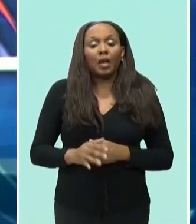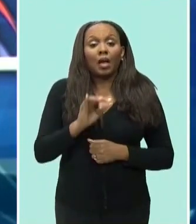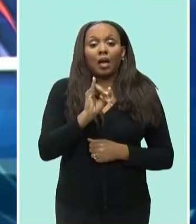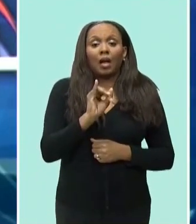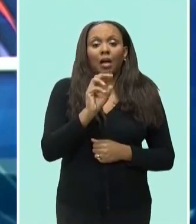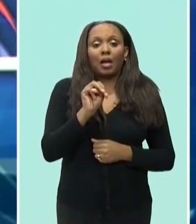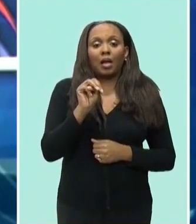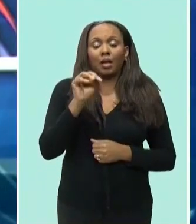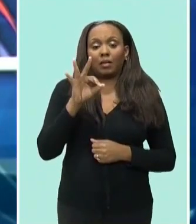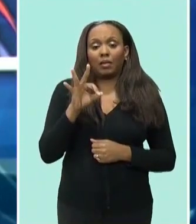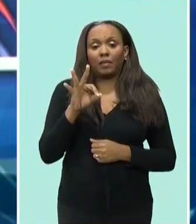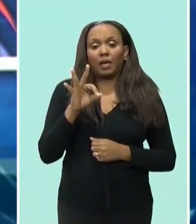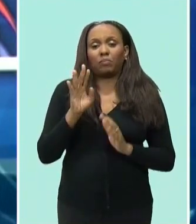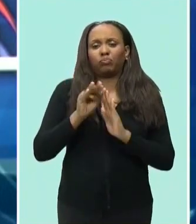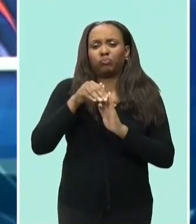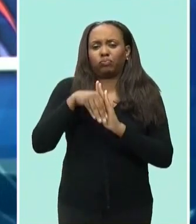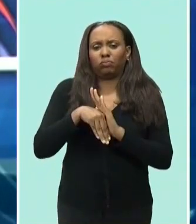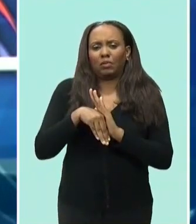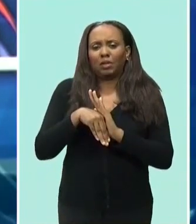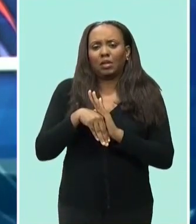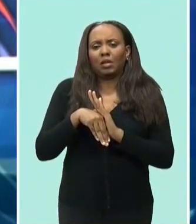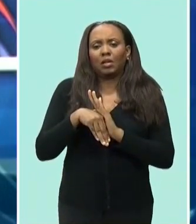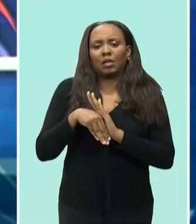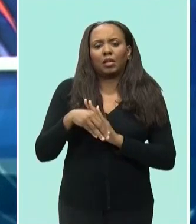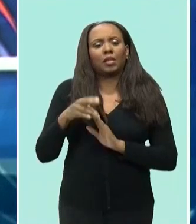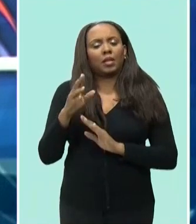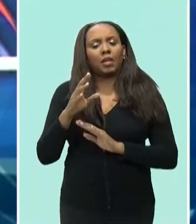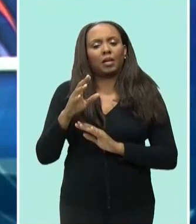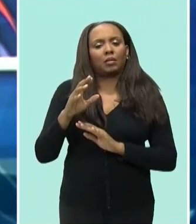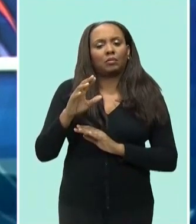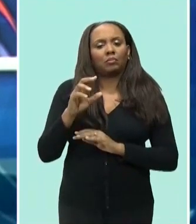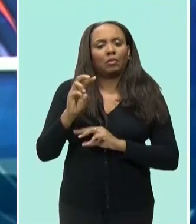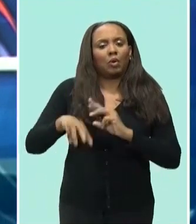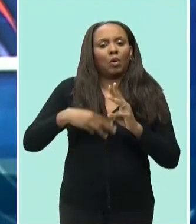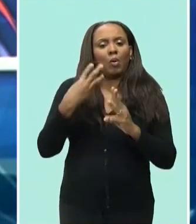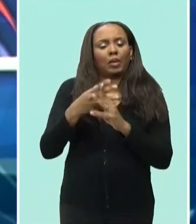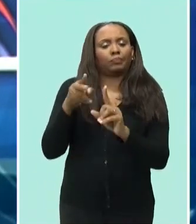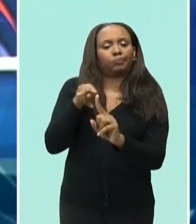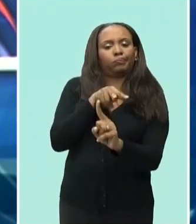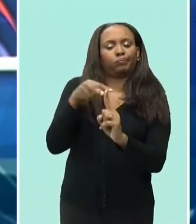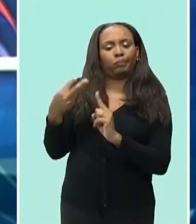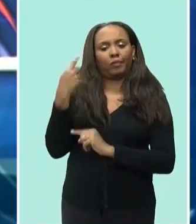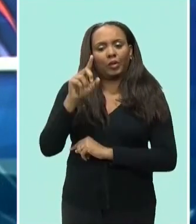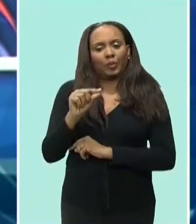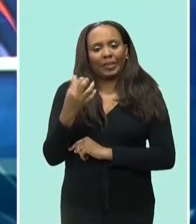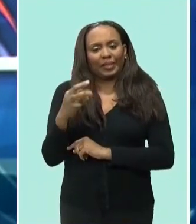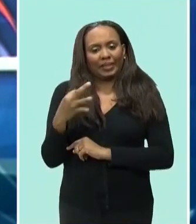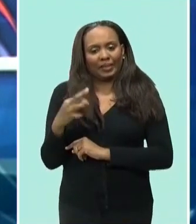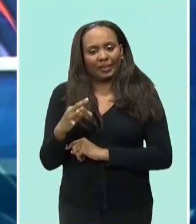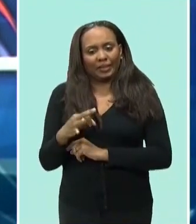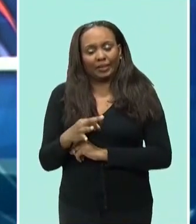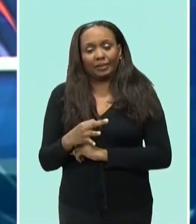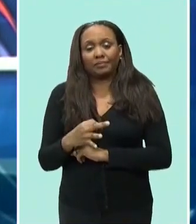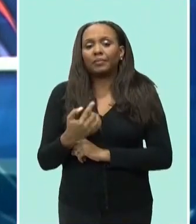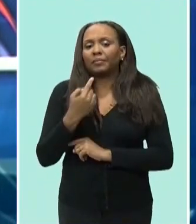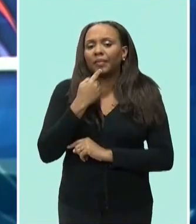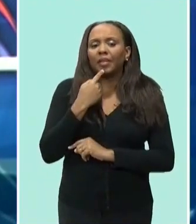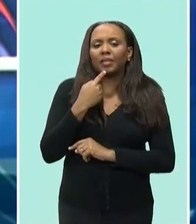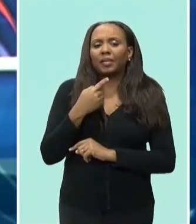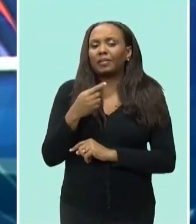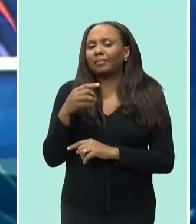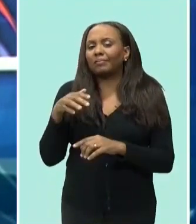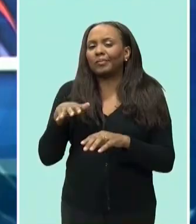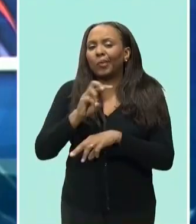for 2019. Chief Economist and Director of the Research Department, Geeta Gopinath, warned of a slowing global economy